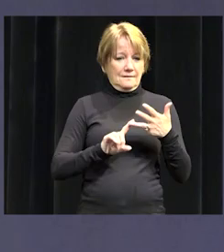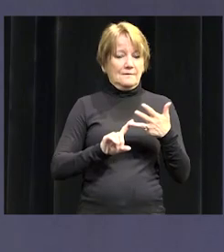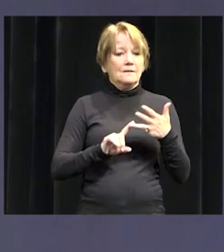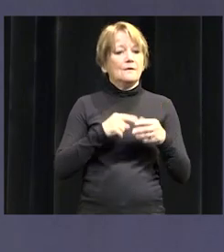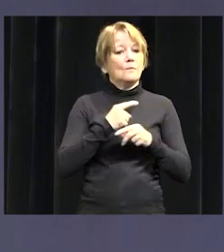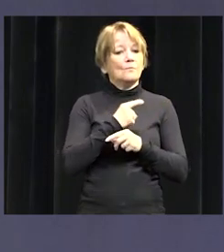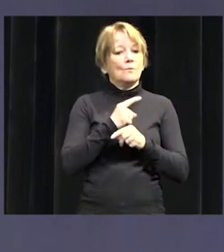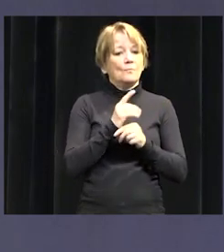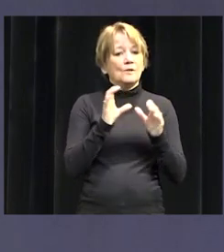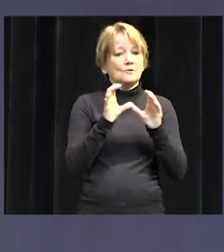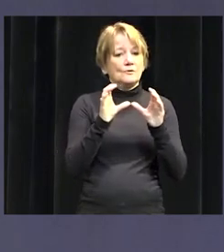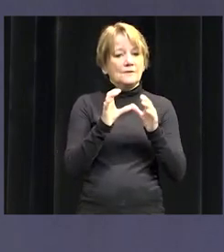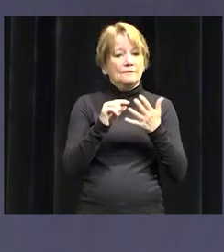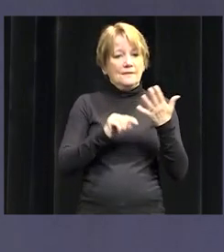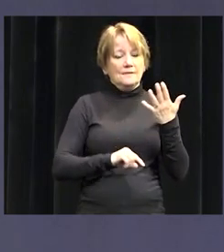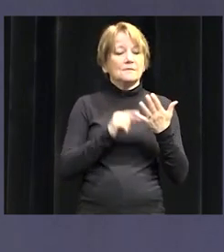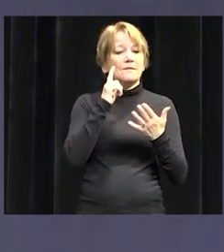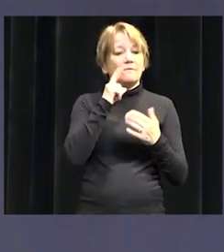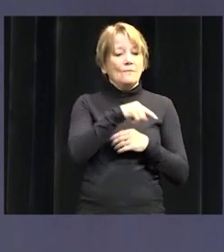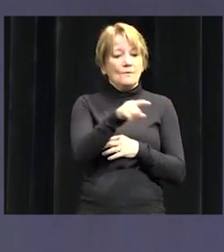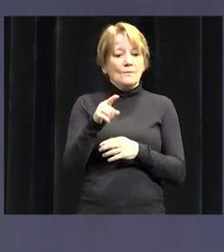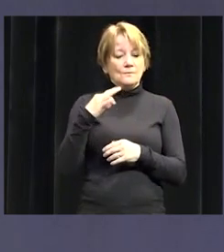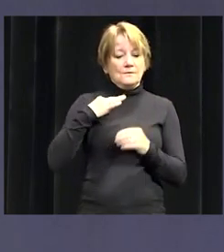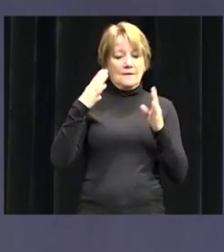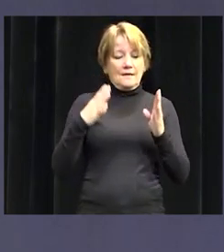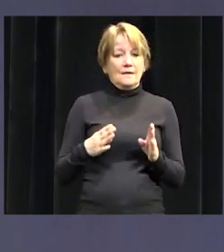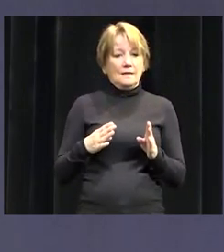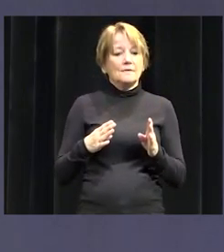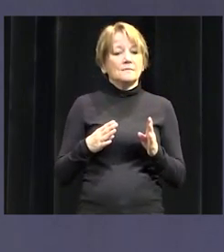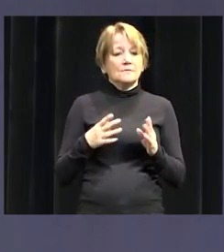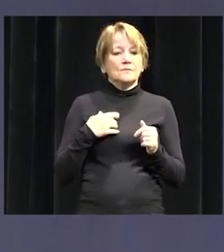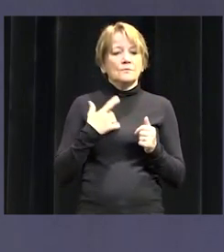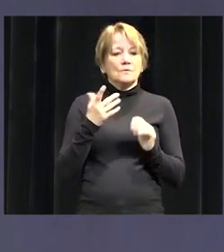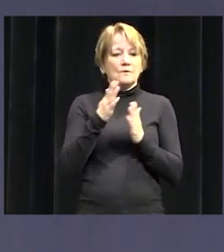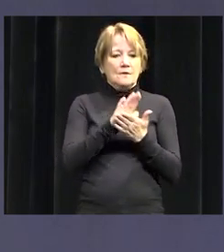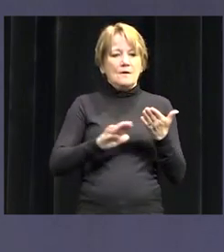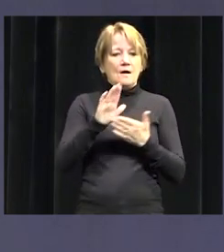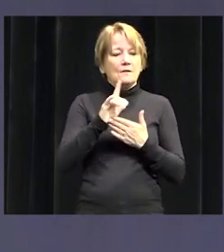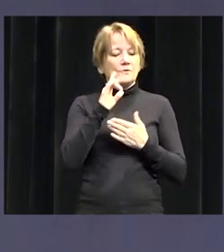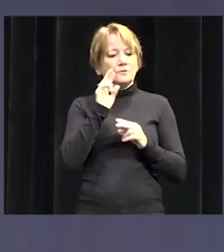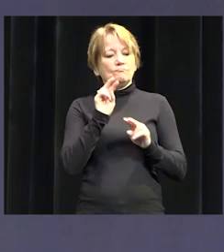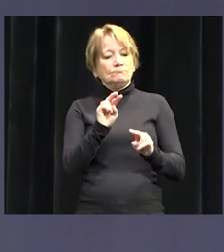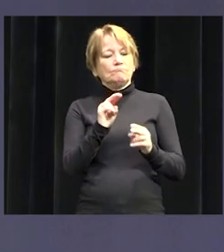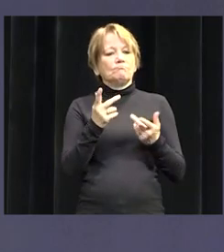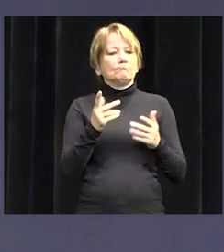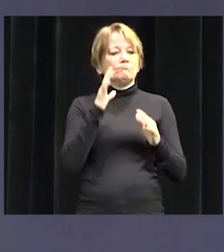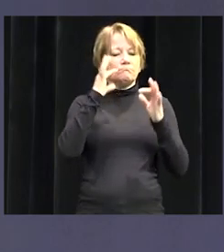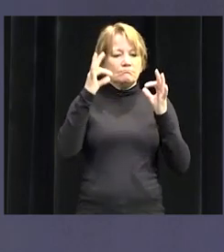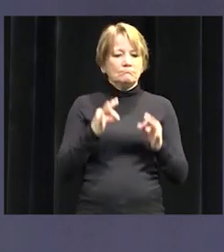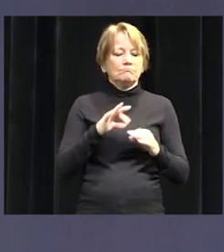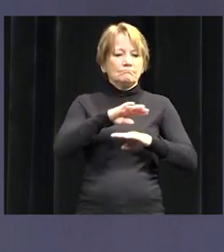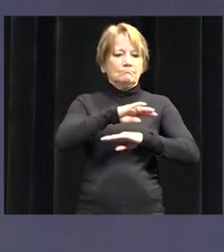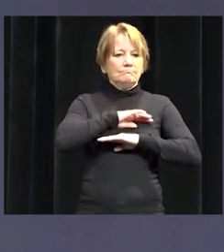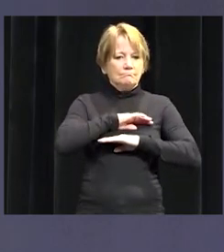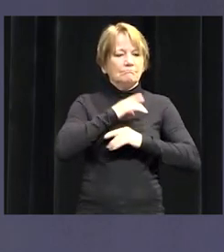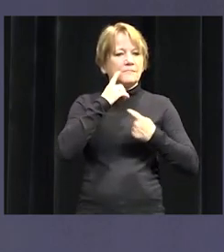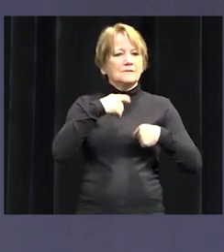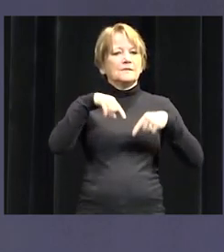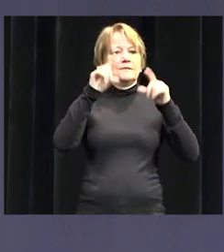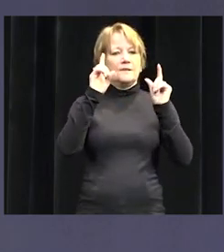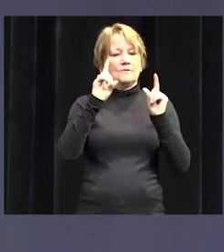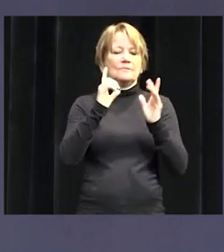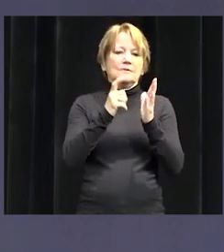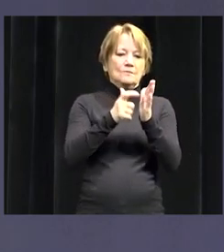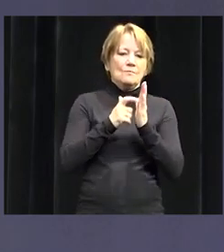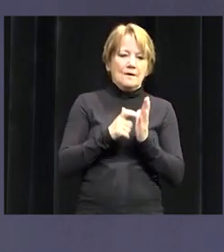degrees, an appropriate certificate to those candidates who, in the judgment of the college, have successfully met